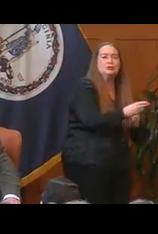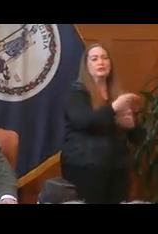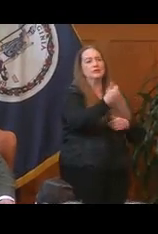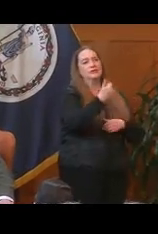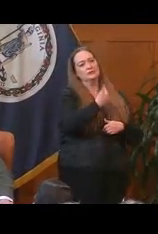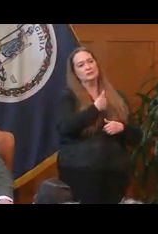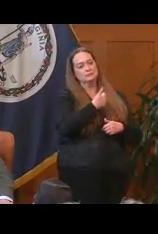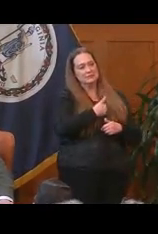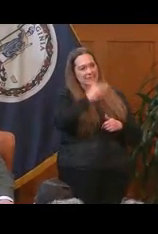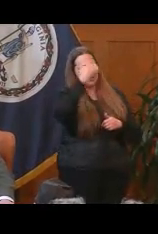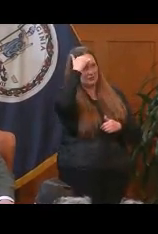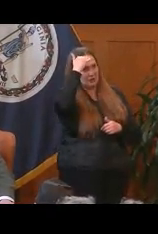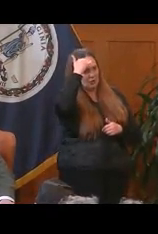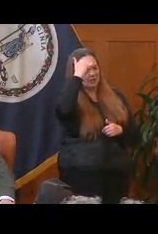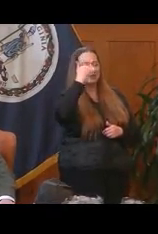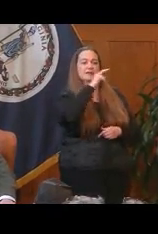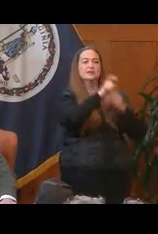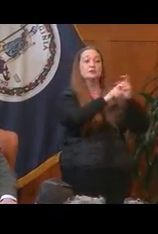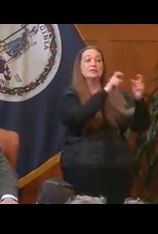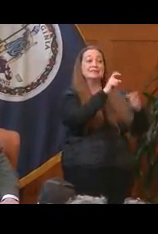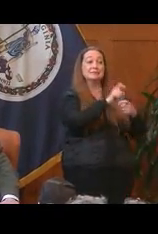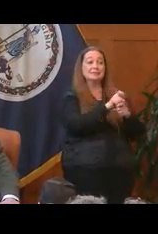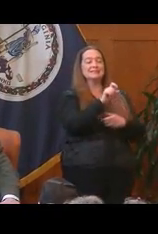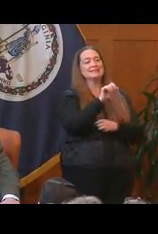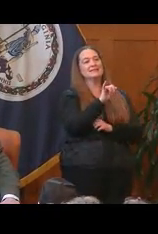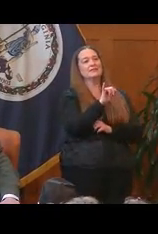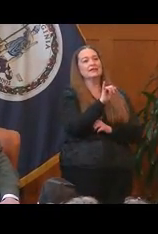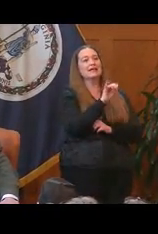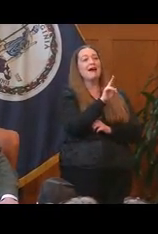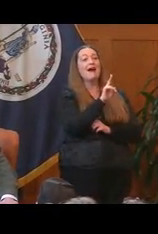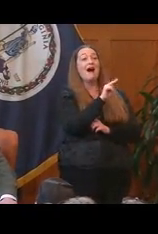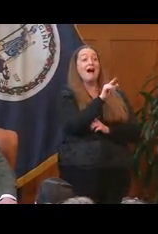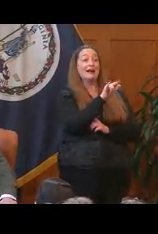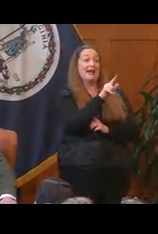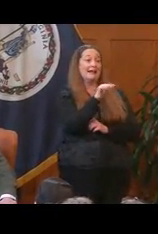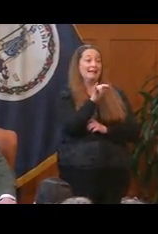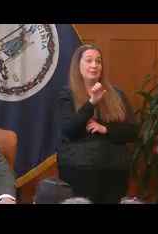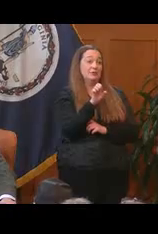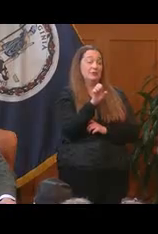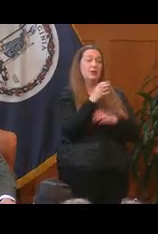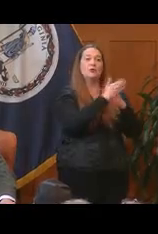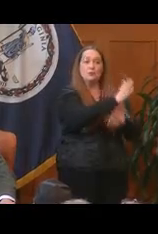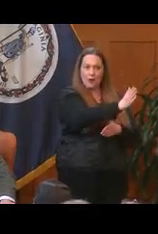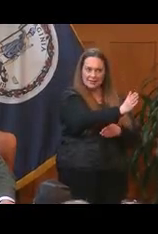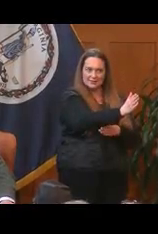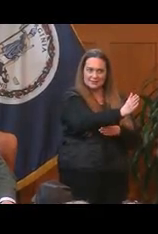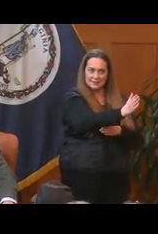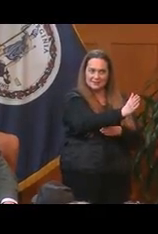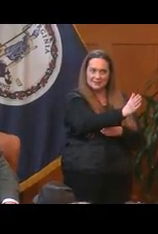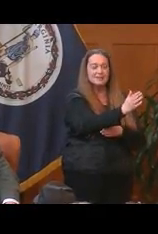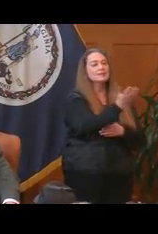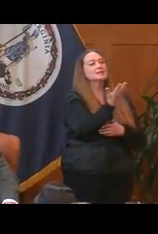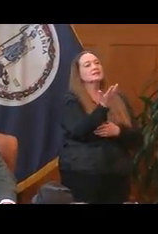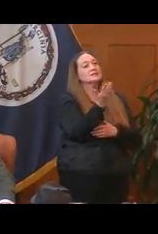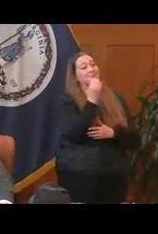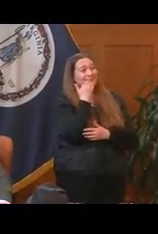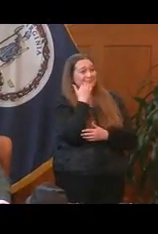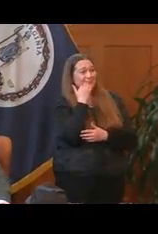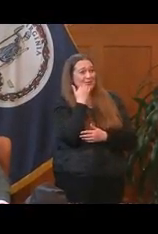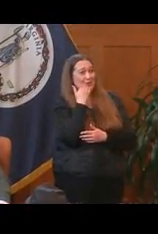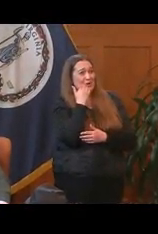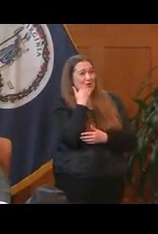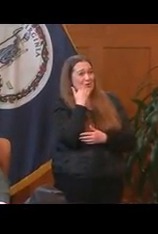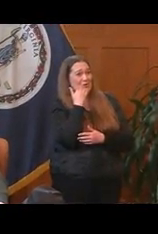certain inalienable rights, that among these are life, liberty, and the pursuit of happiness." Folks, there's no place for white